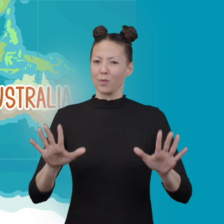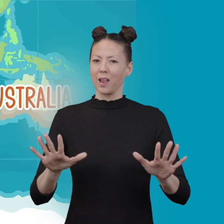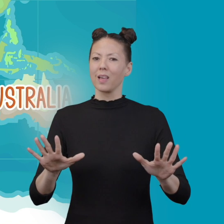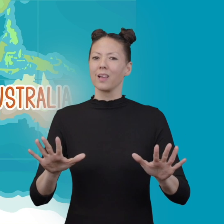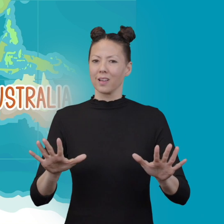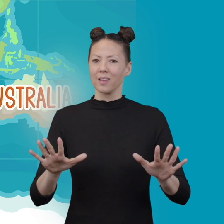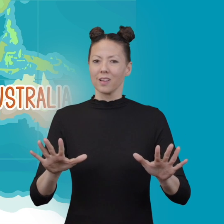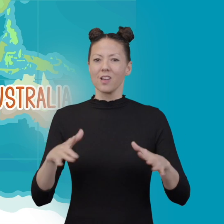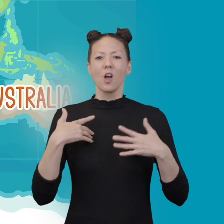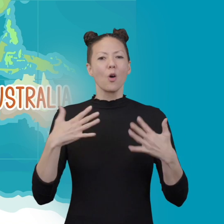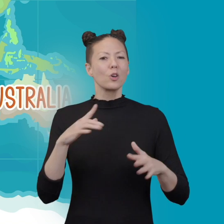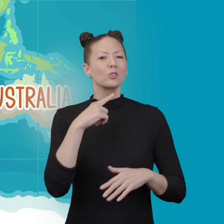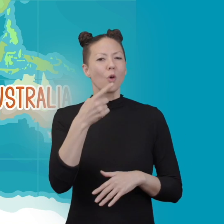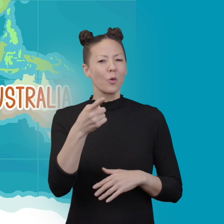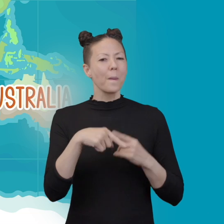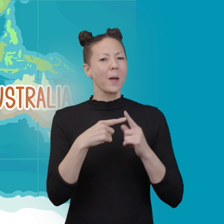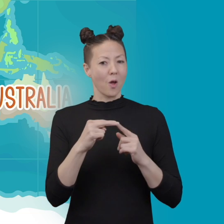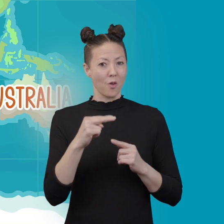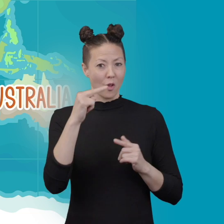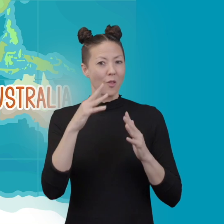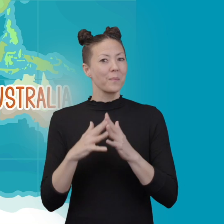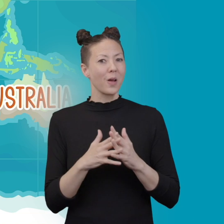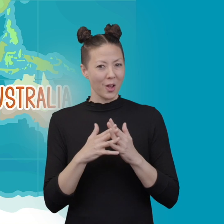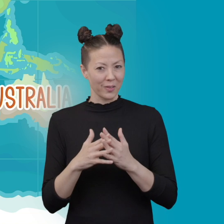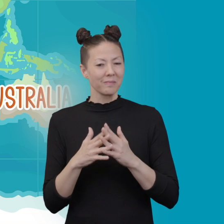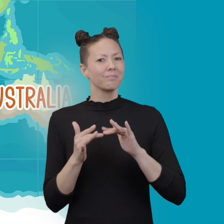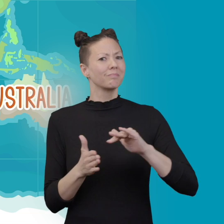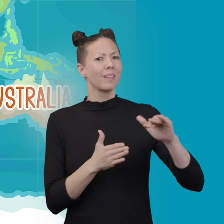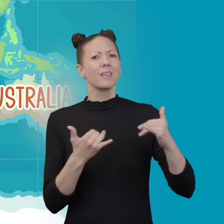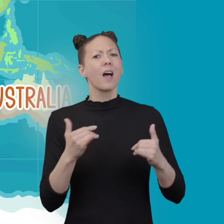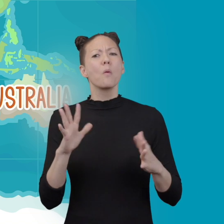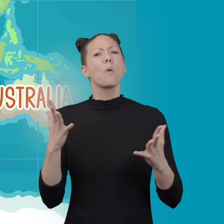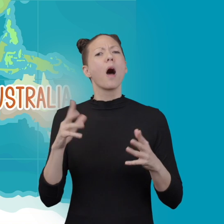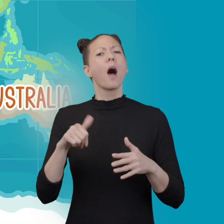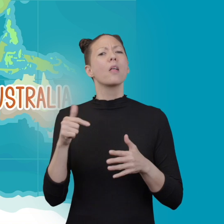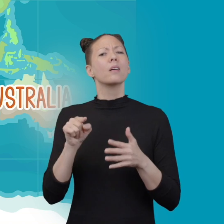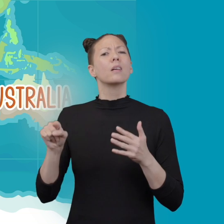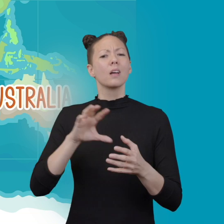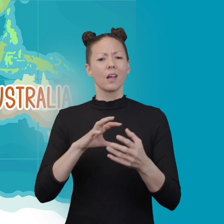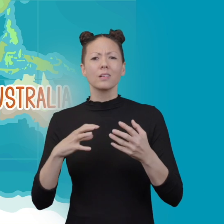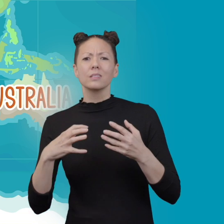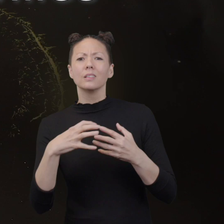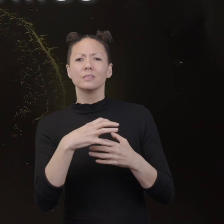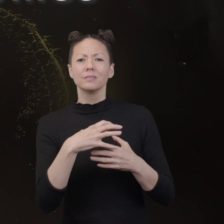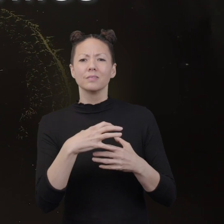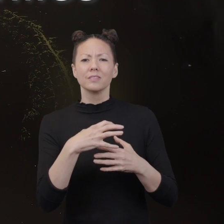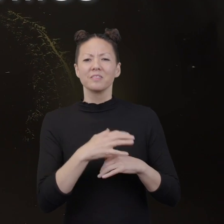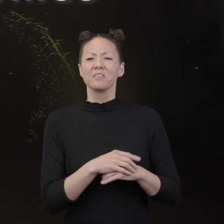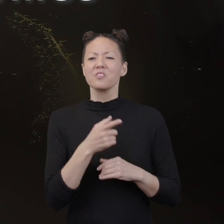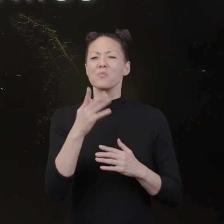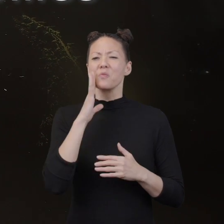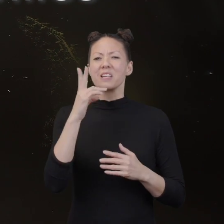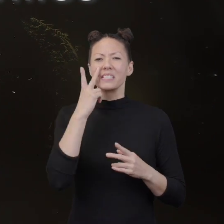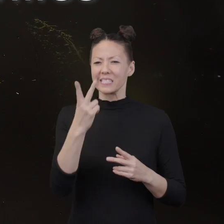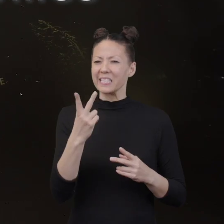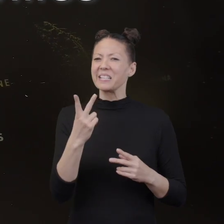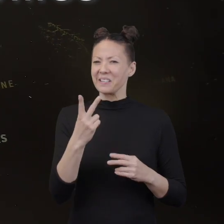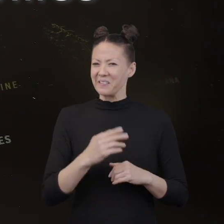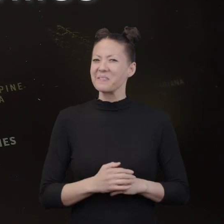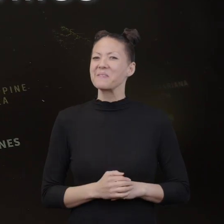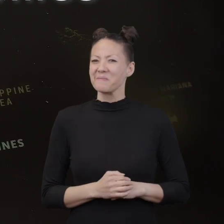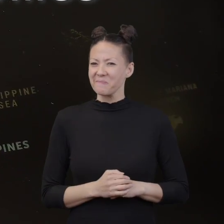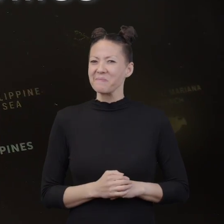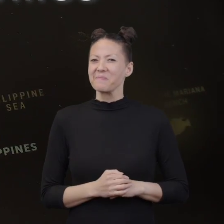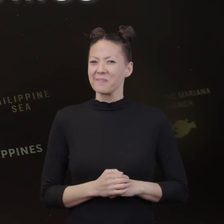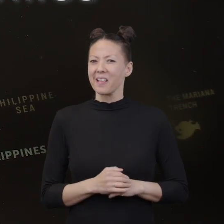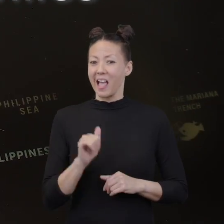Well, as you might be able to see, Asia is the largest continent on our planet at more than 17